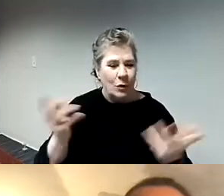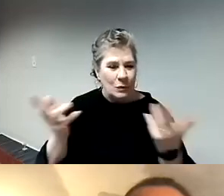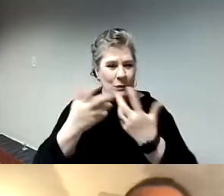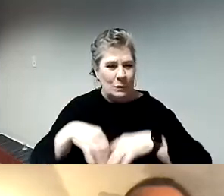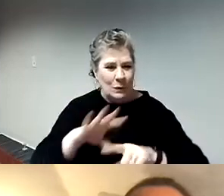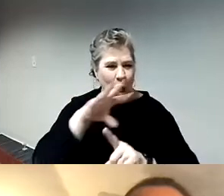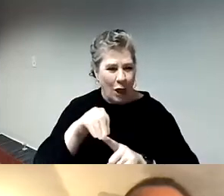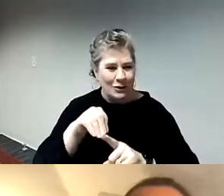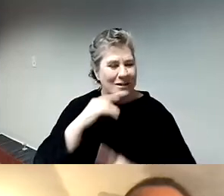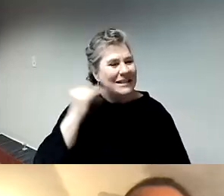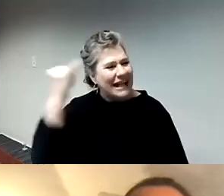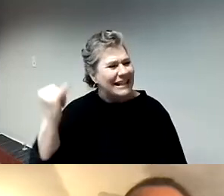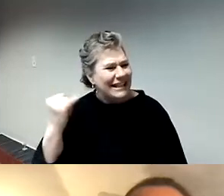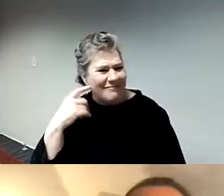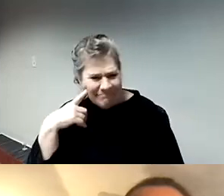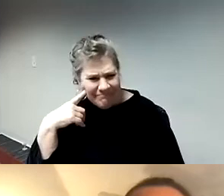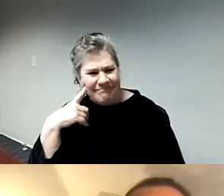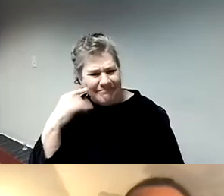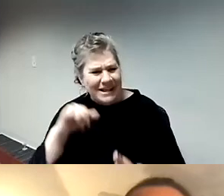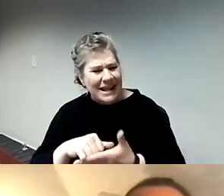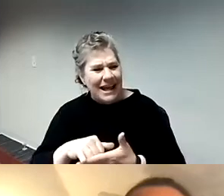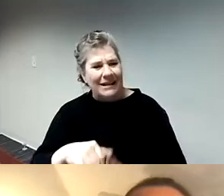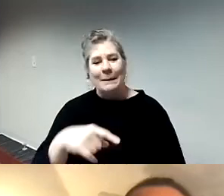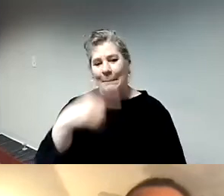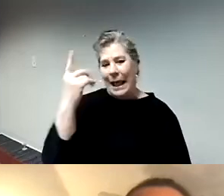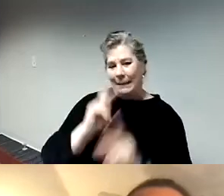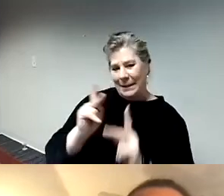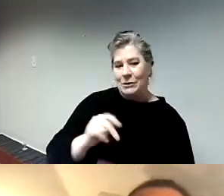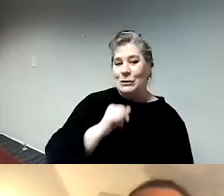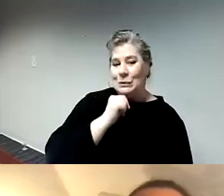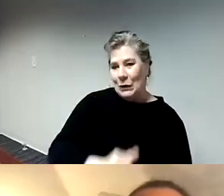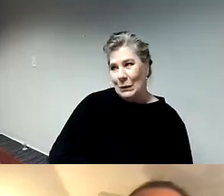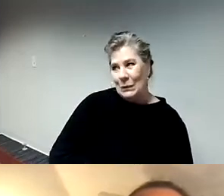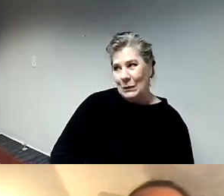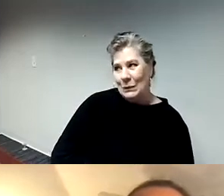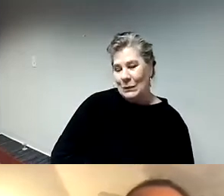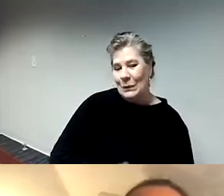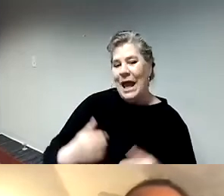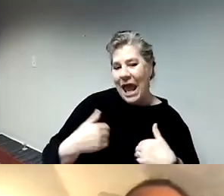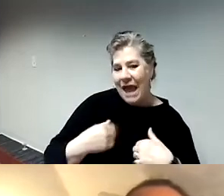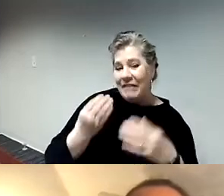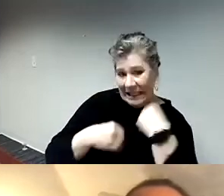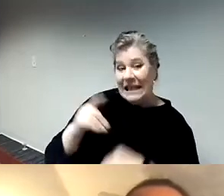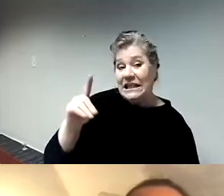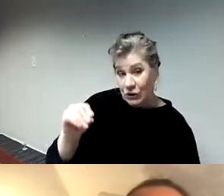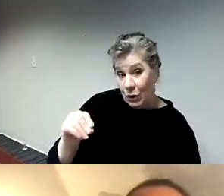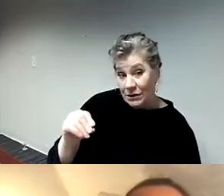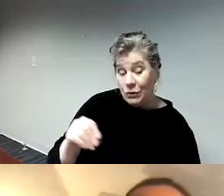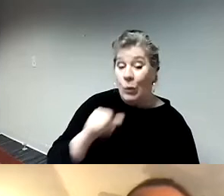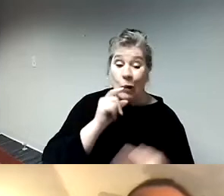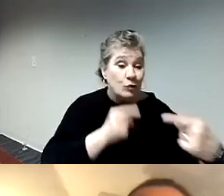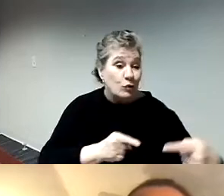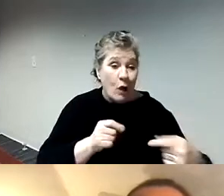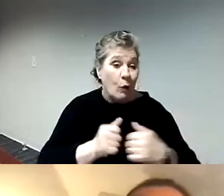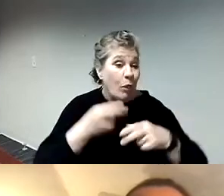there's this idea that Black people don't have eating disorders or don't struggle with